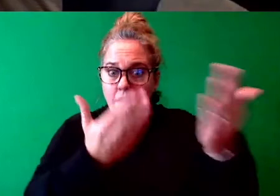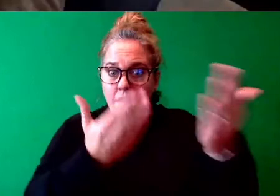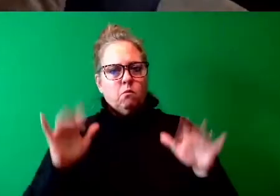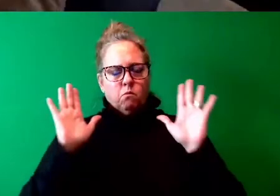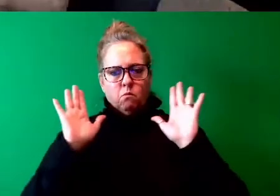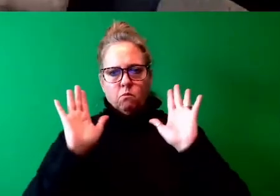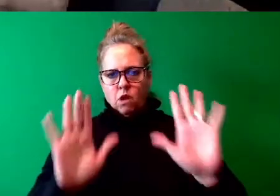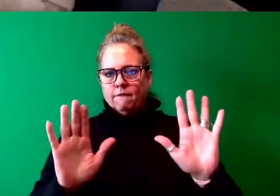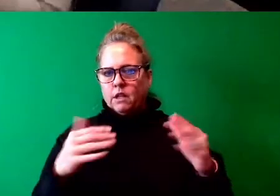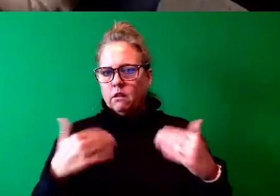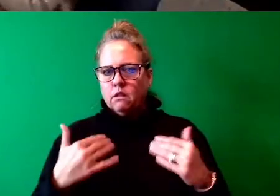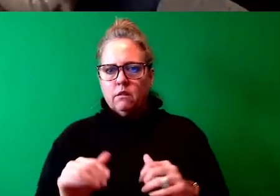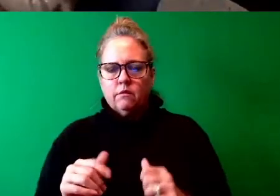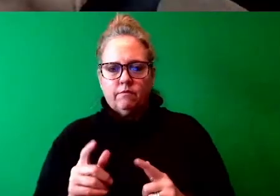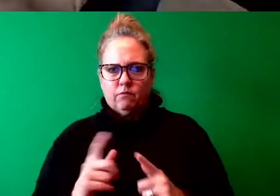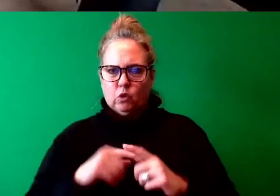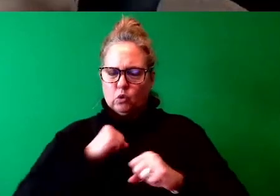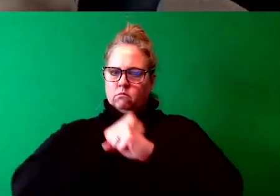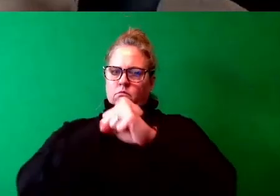prevention.